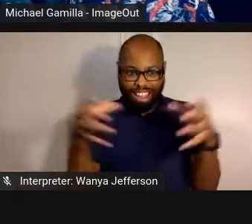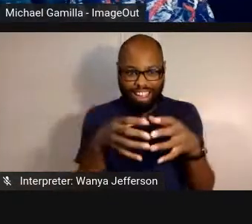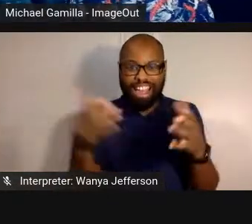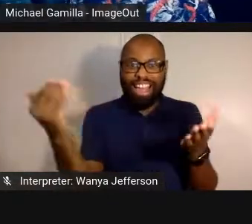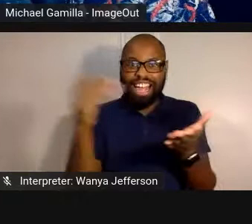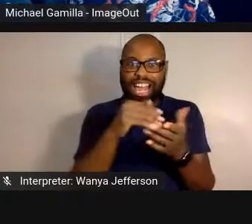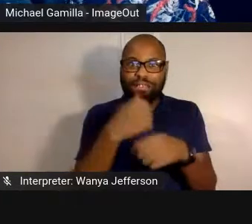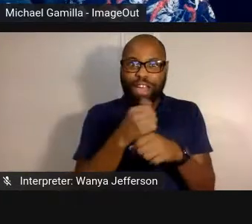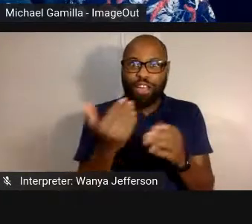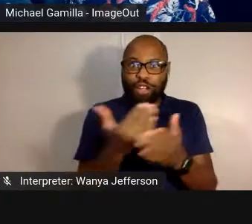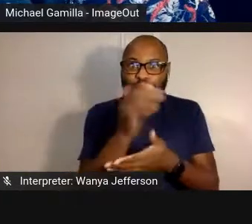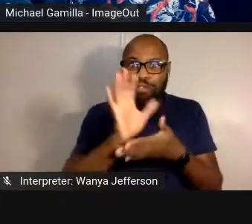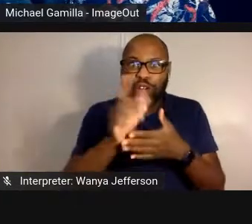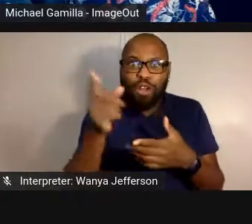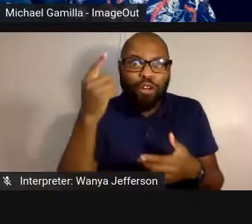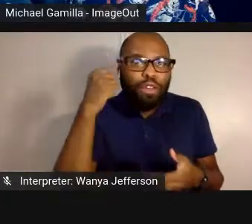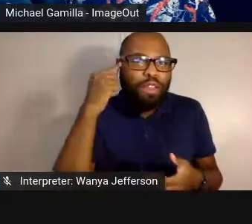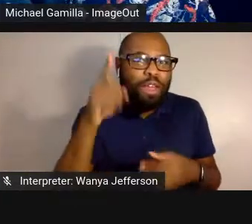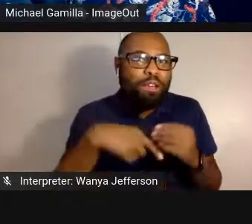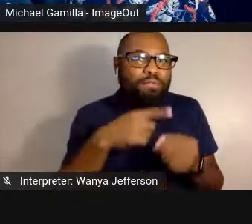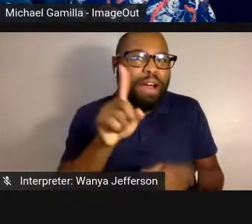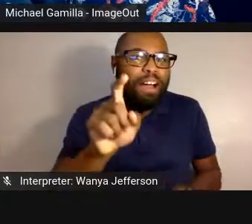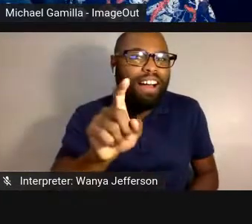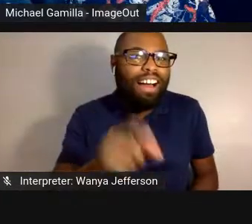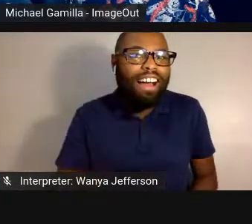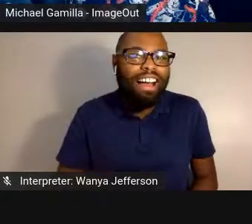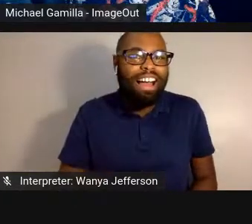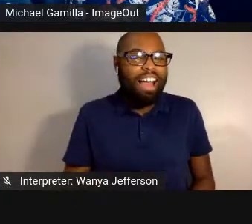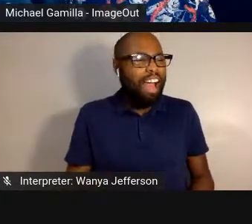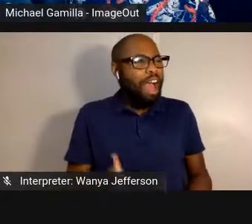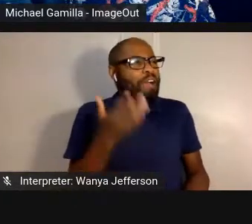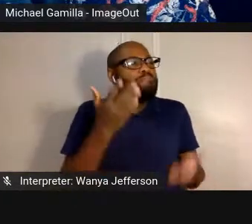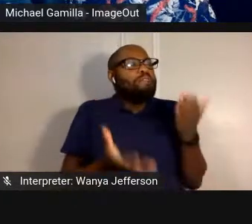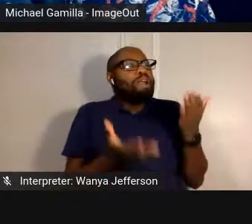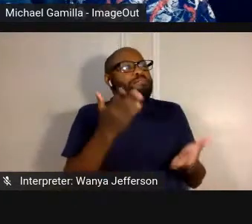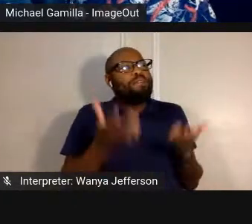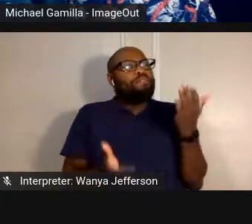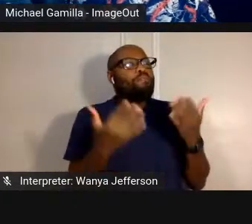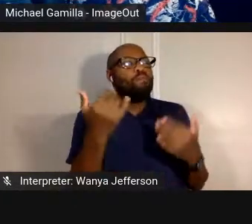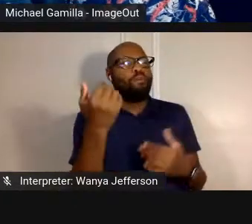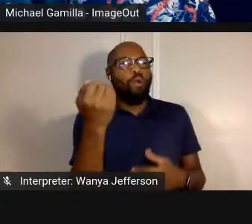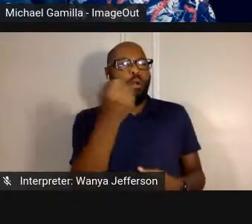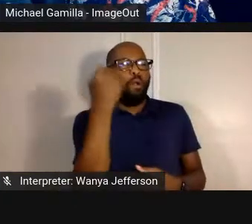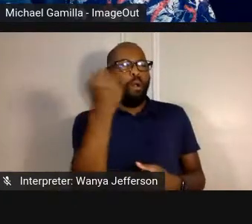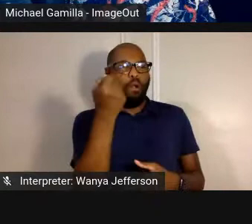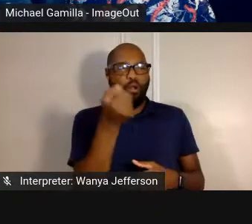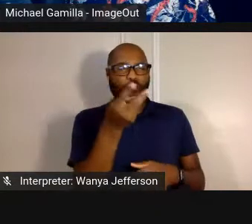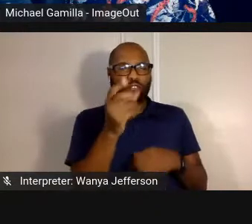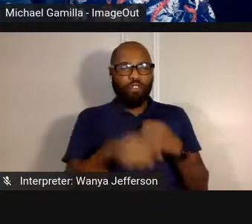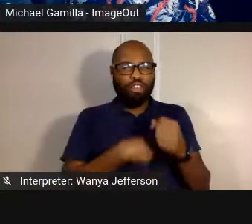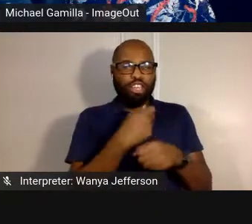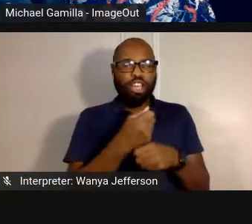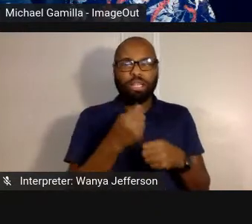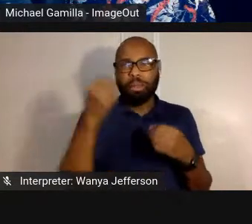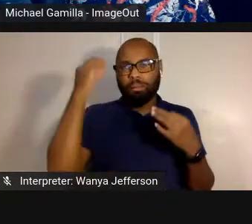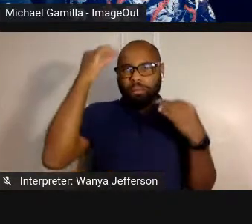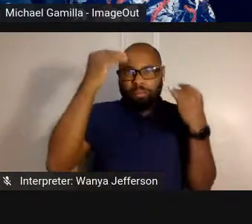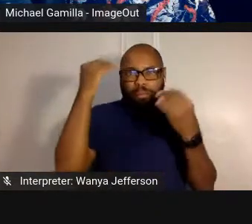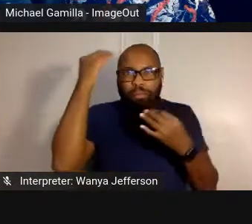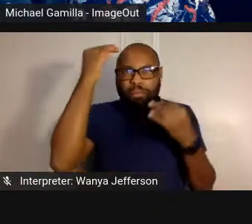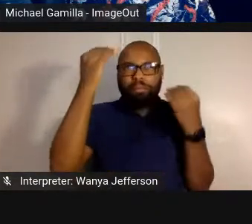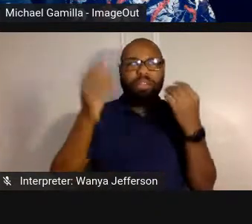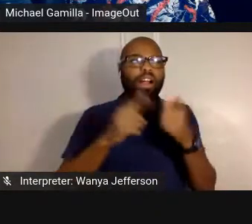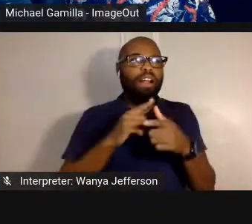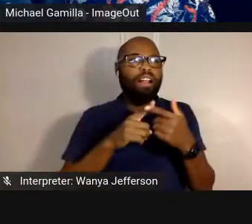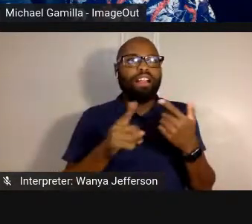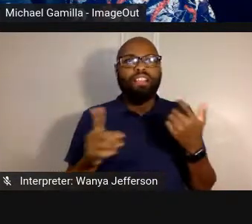think? Maybe in a few, maybe we'll wait a few years, let them live a little bit, and then we can come back and find them in a different